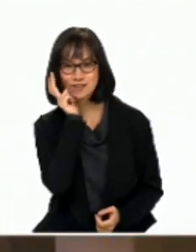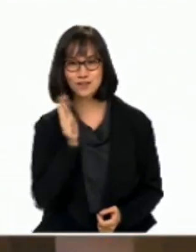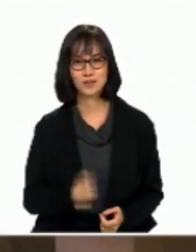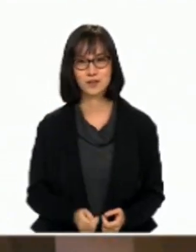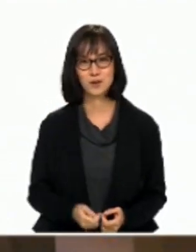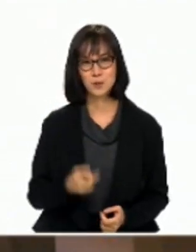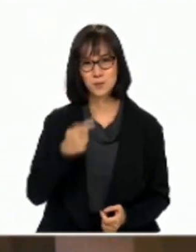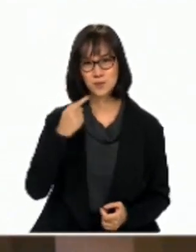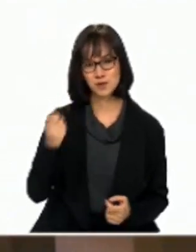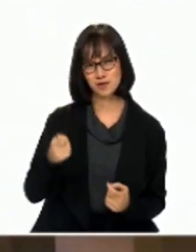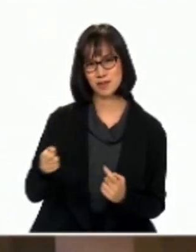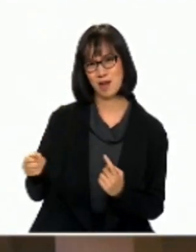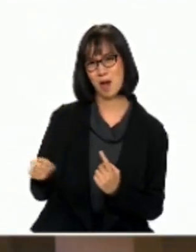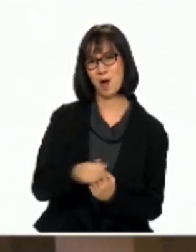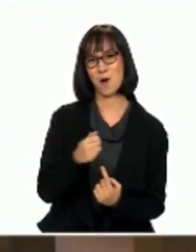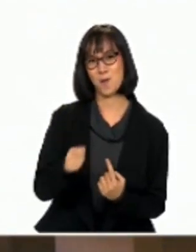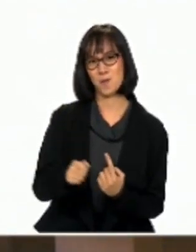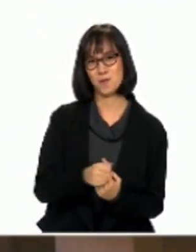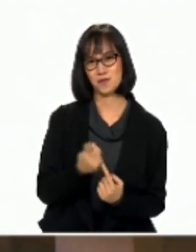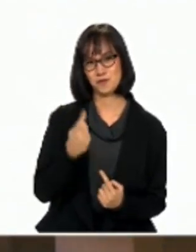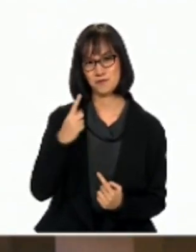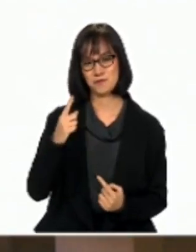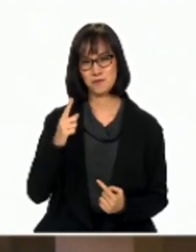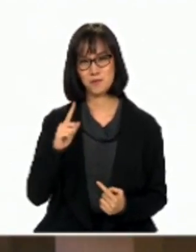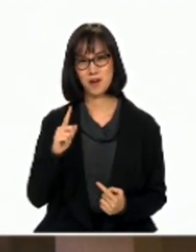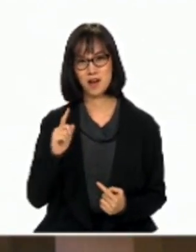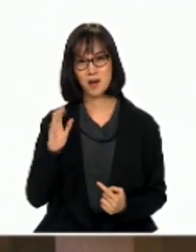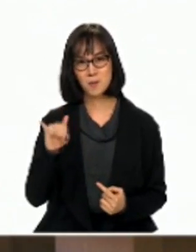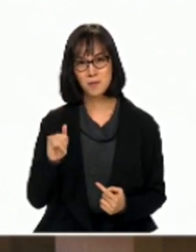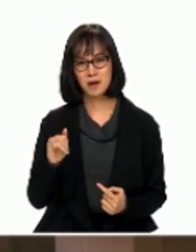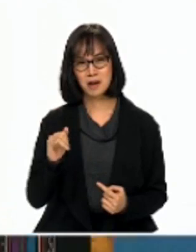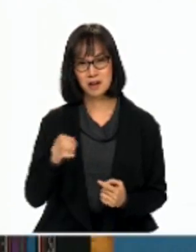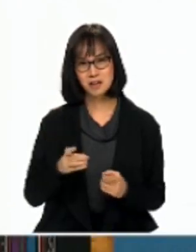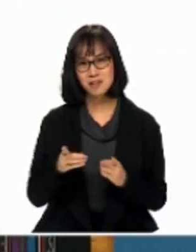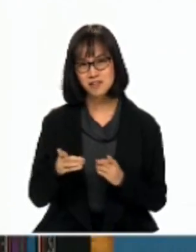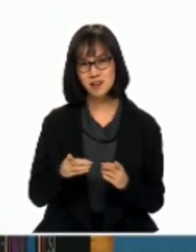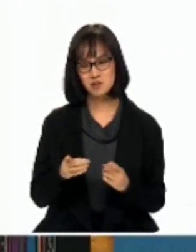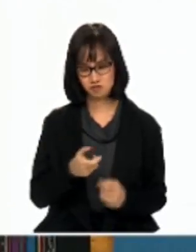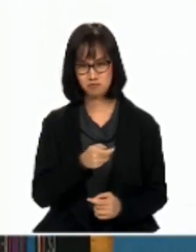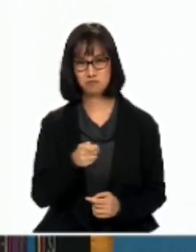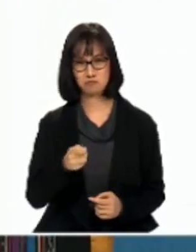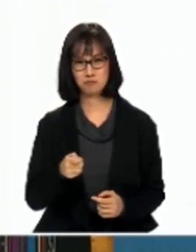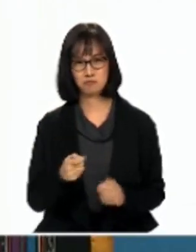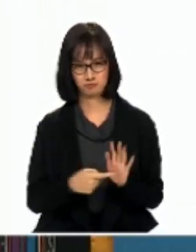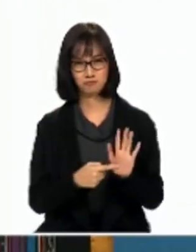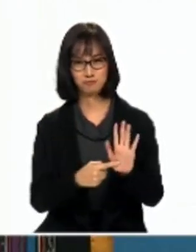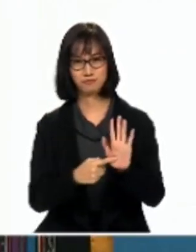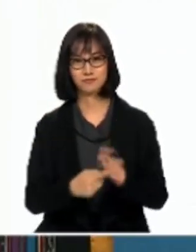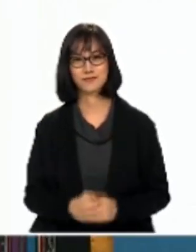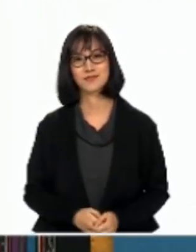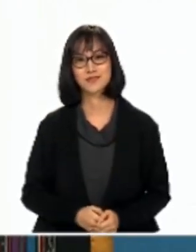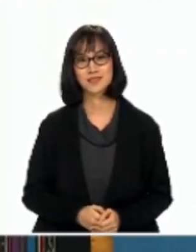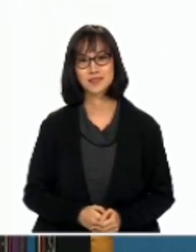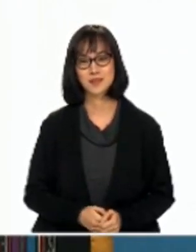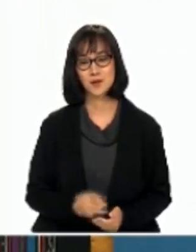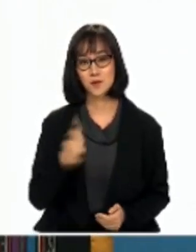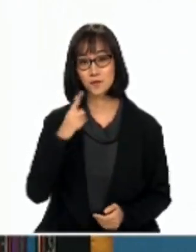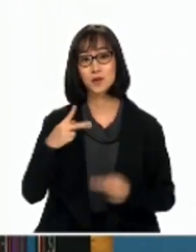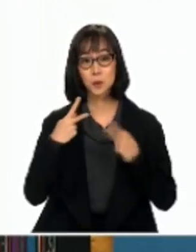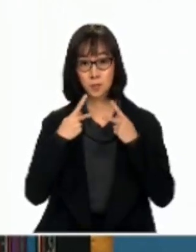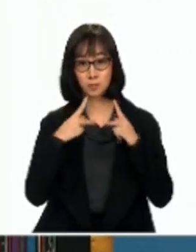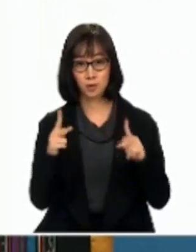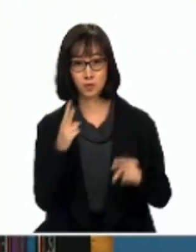by director asking for money. Text mo, lalabas yan dyan. And that is for the public to view.